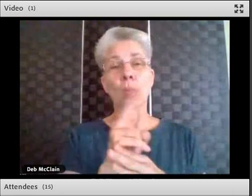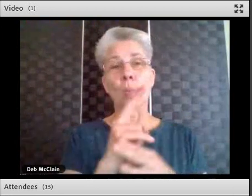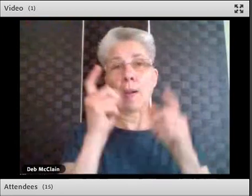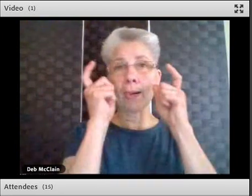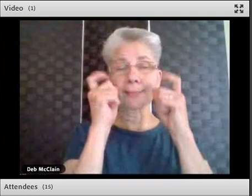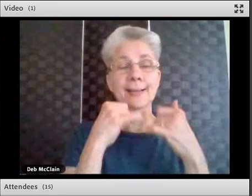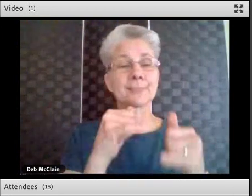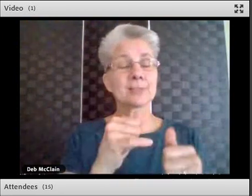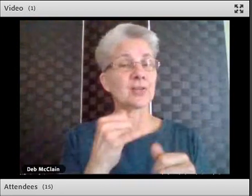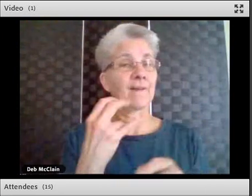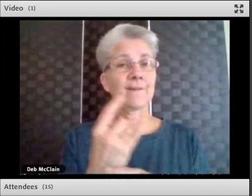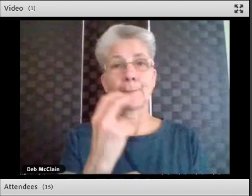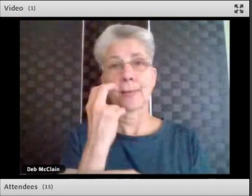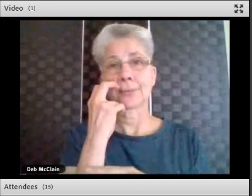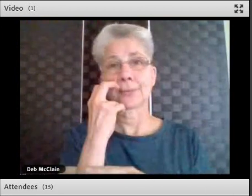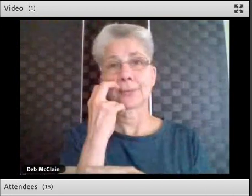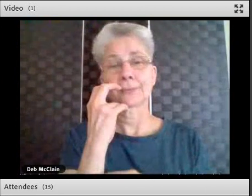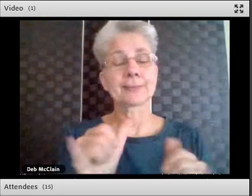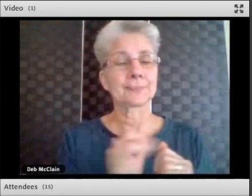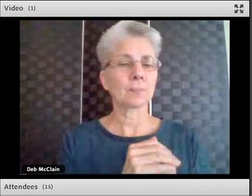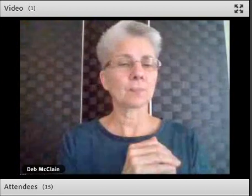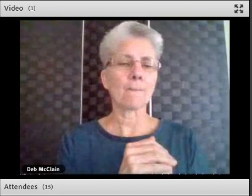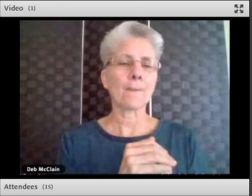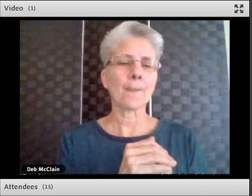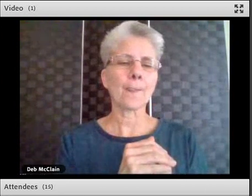I'm still visually impaired.